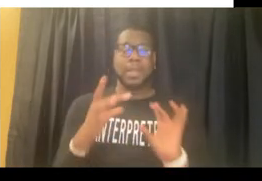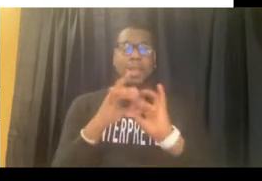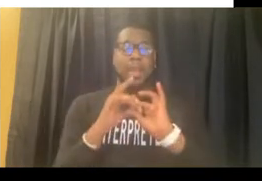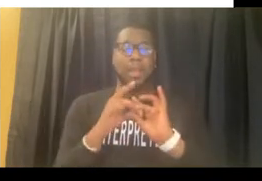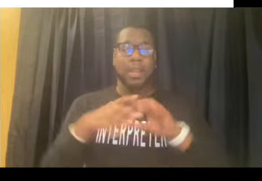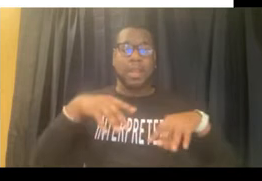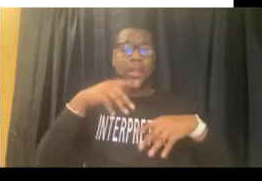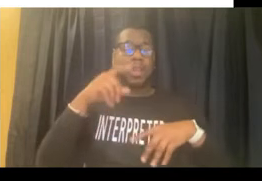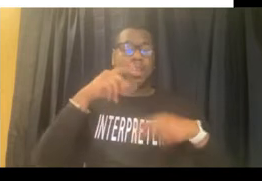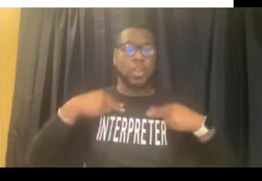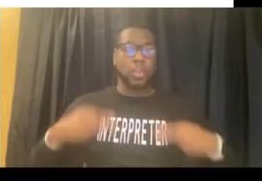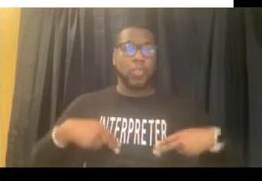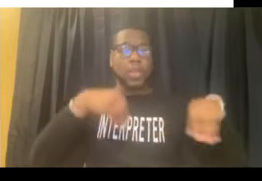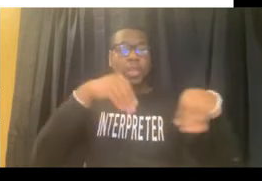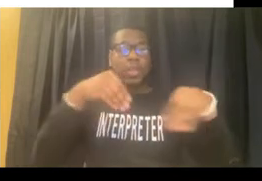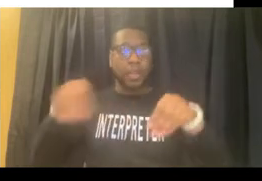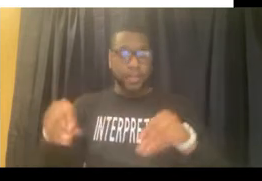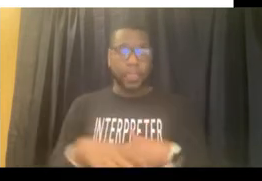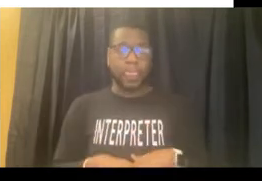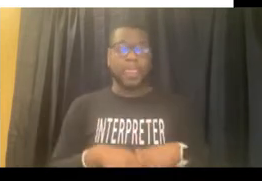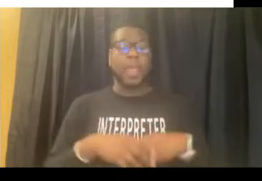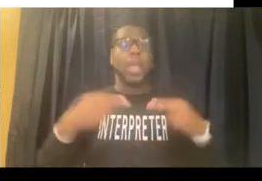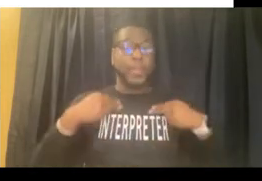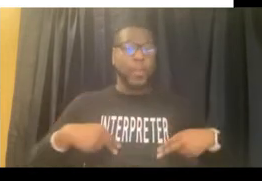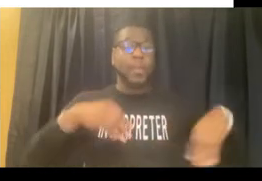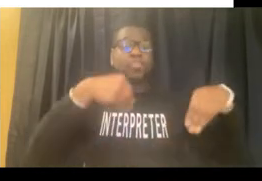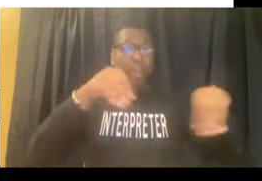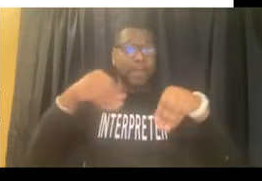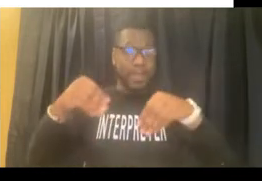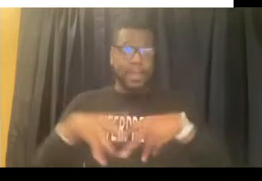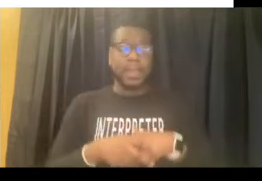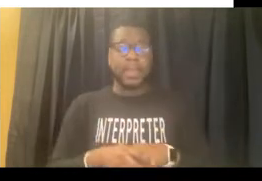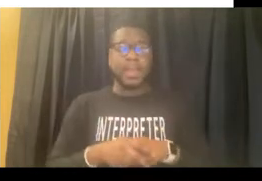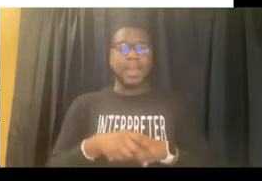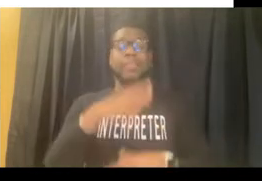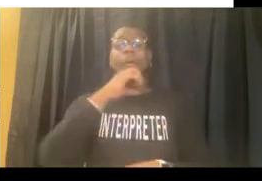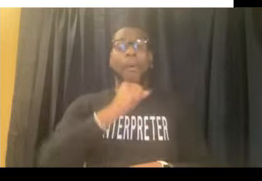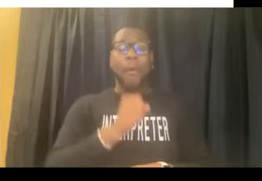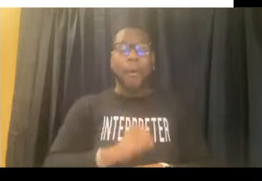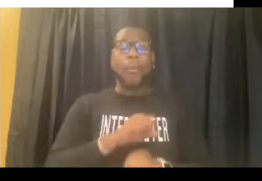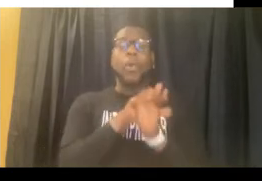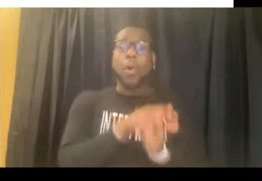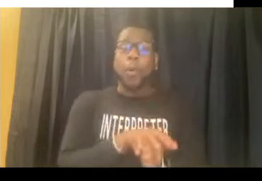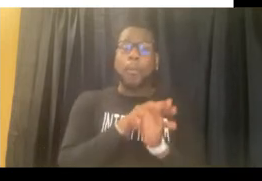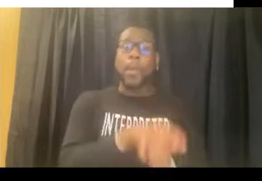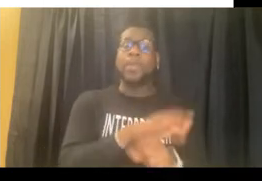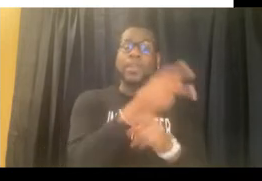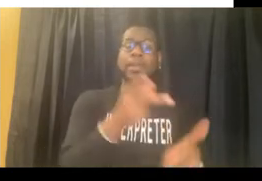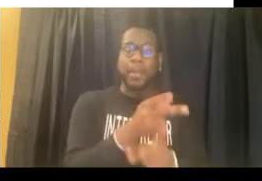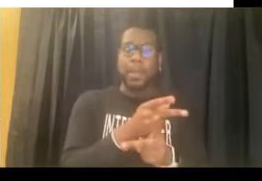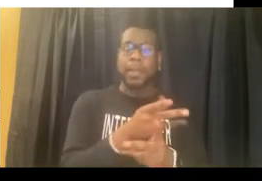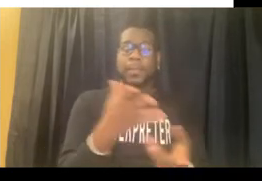oldest oppression form in this country. It began during colonization of Black women and girls and of Indigenous